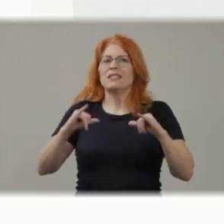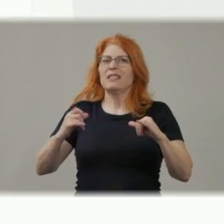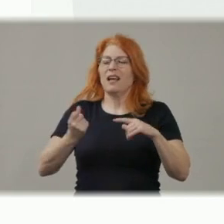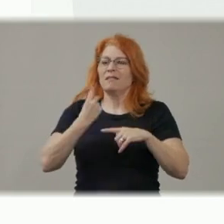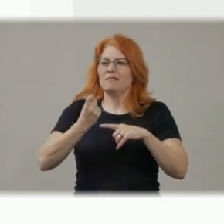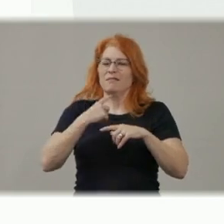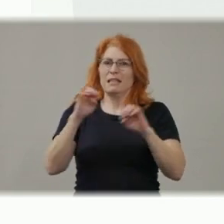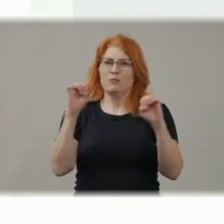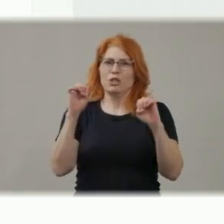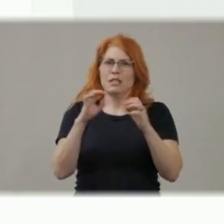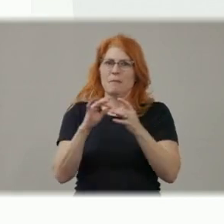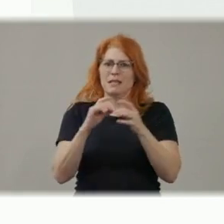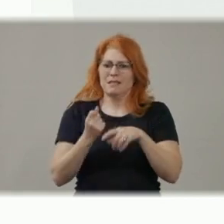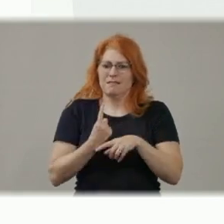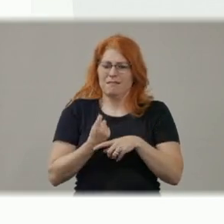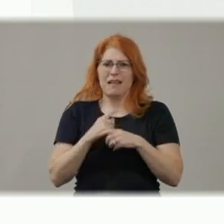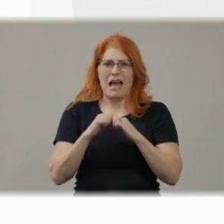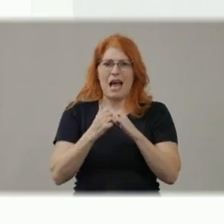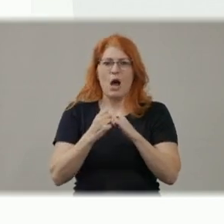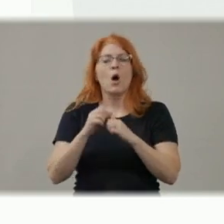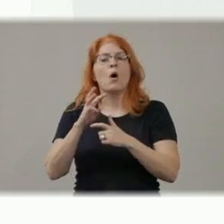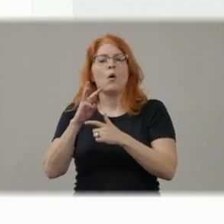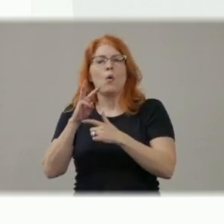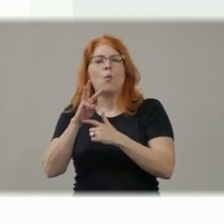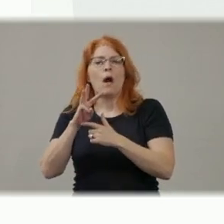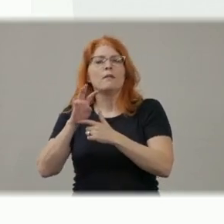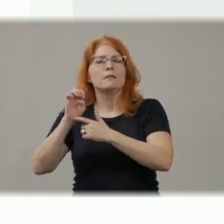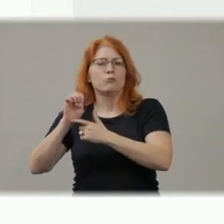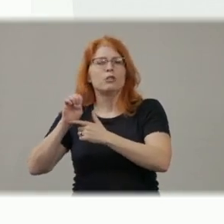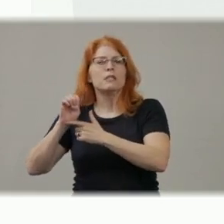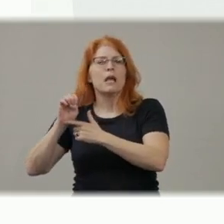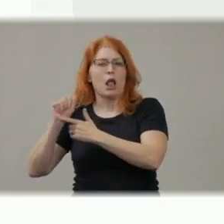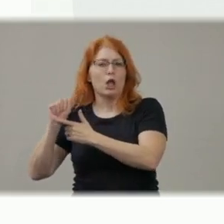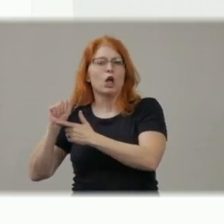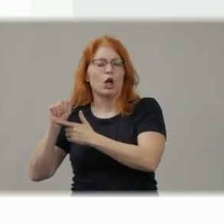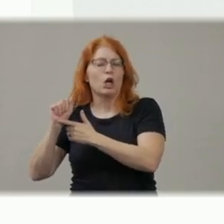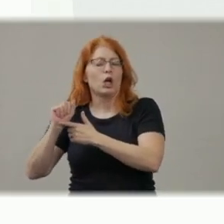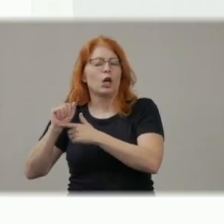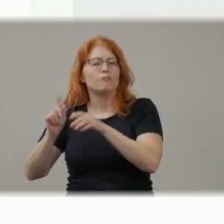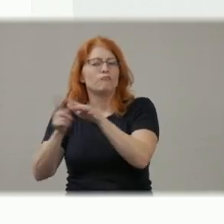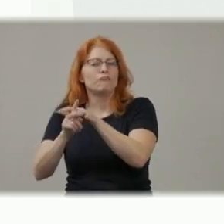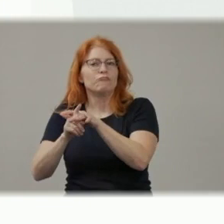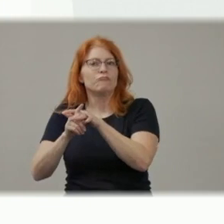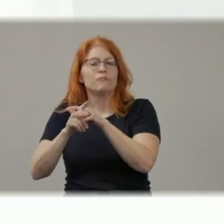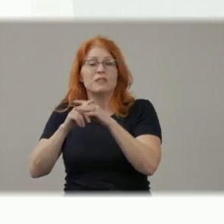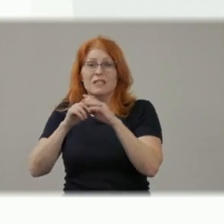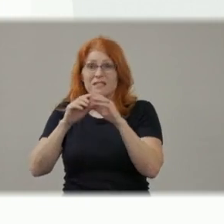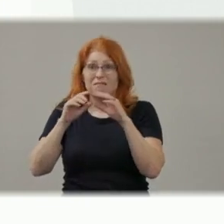emergency messages? Well, that's why wireless emergency alerts came in place, because nobody has a landline anymore.